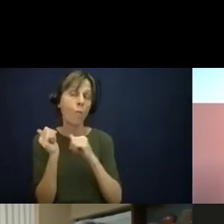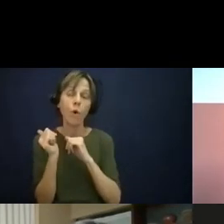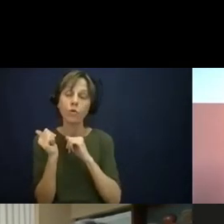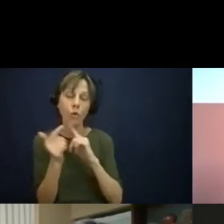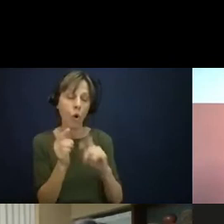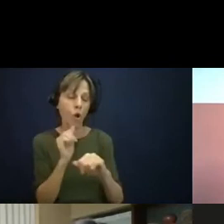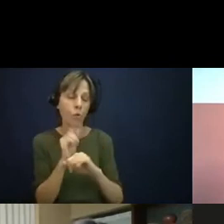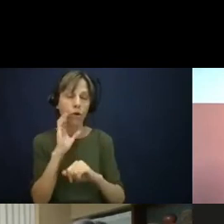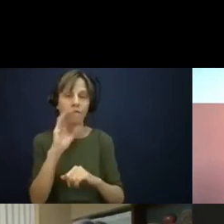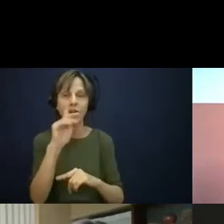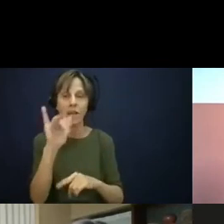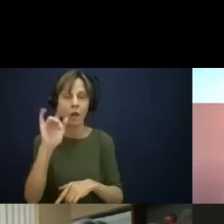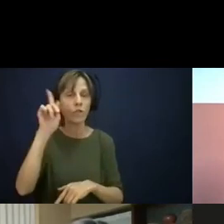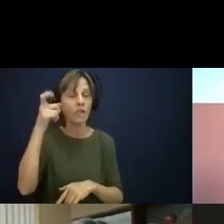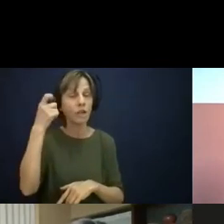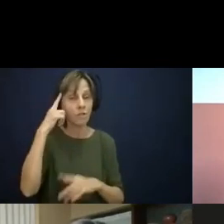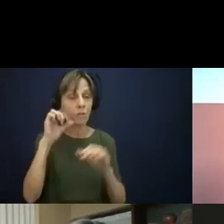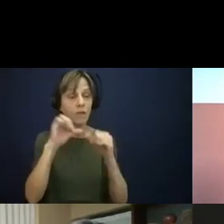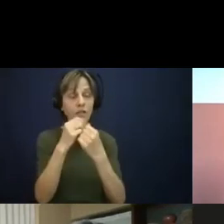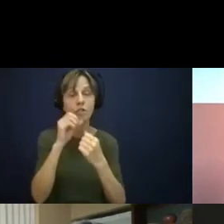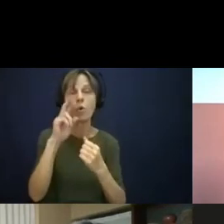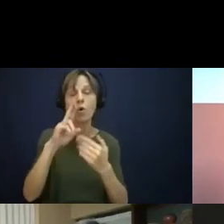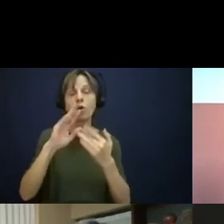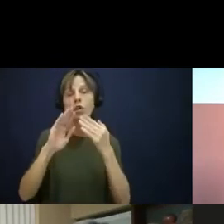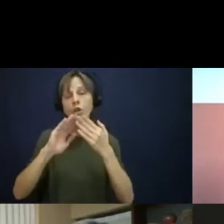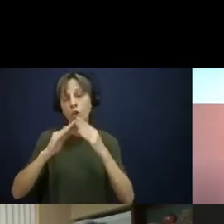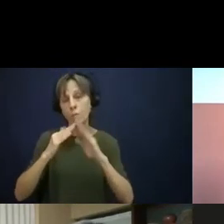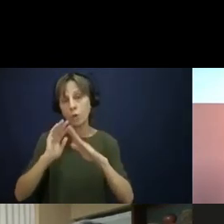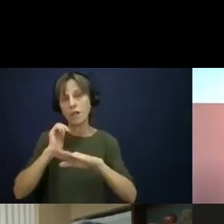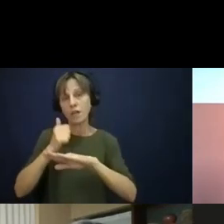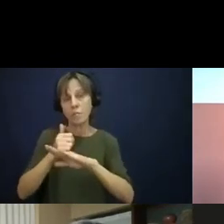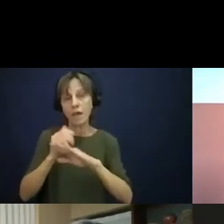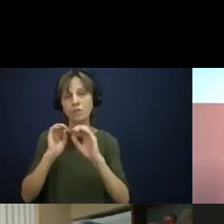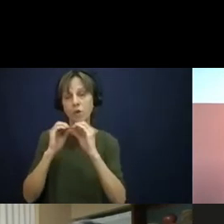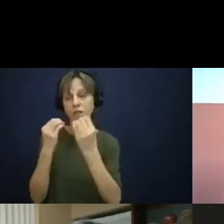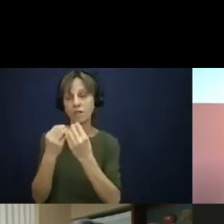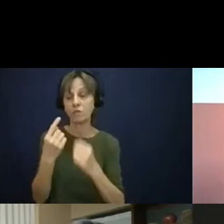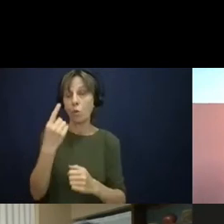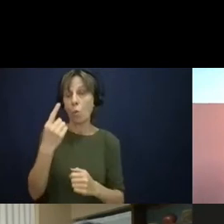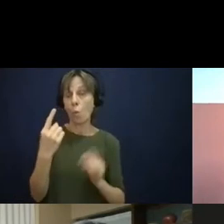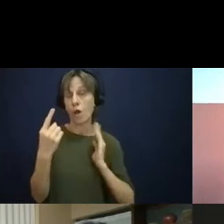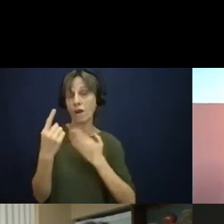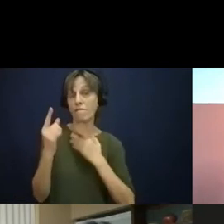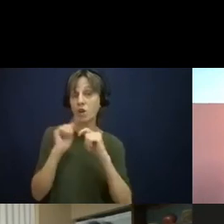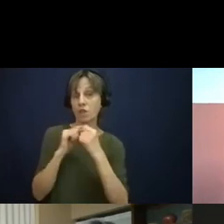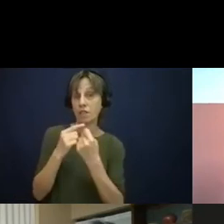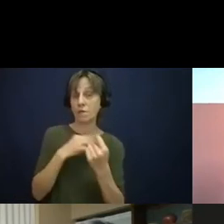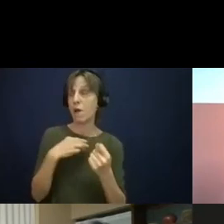government agency or a community-based organization. But currently just one of our team members does not work for an organization